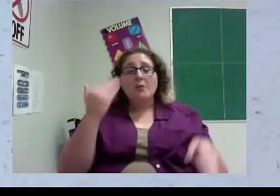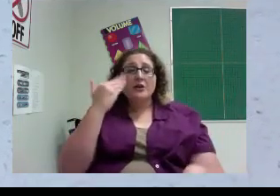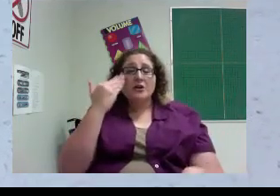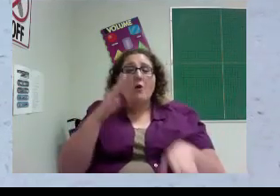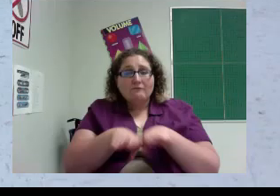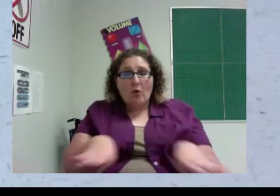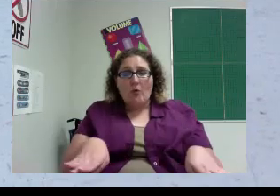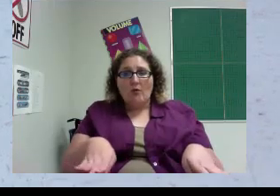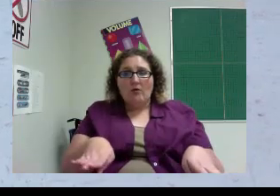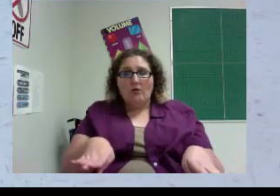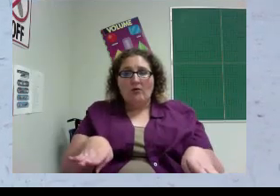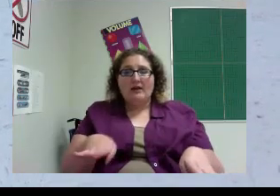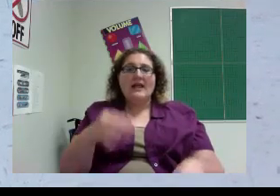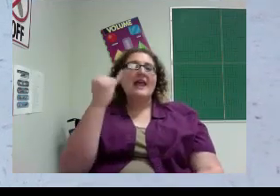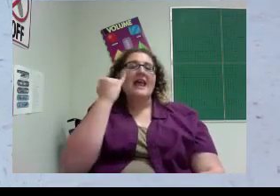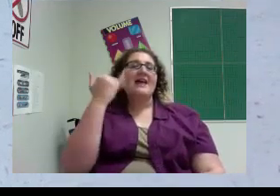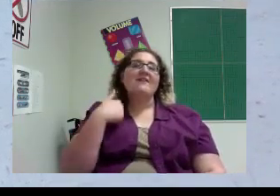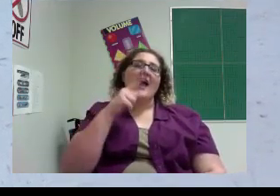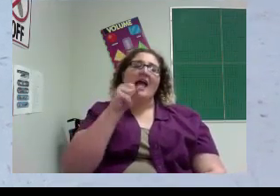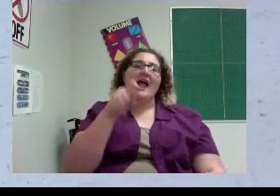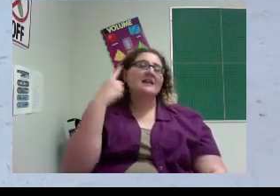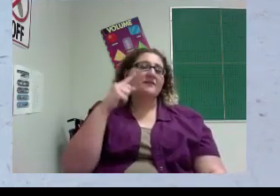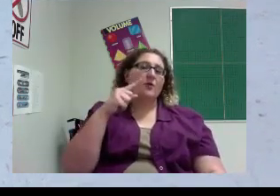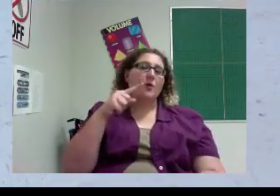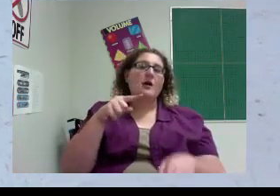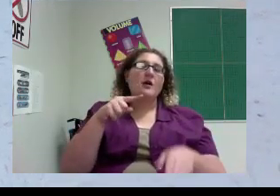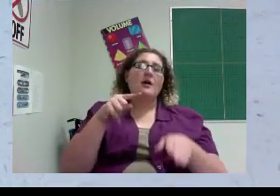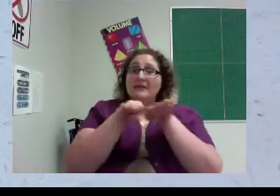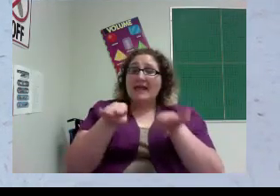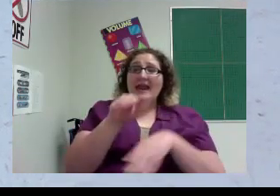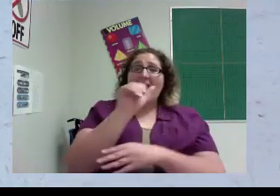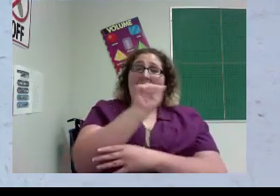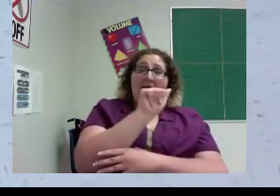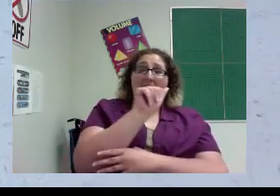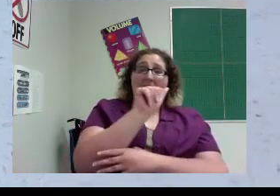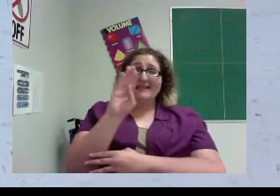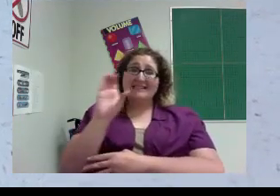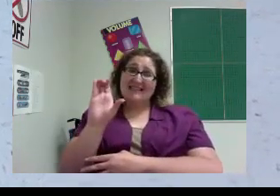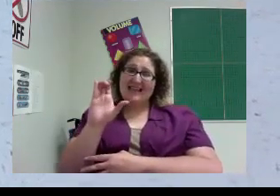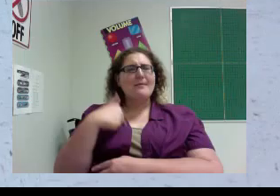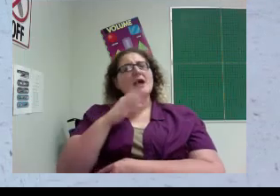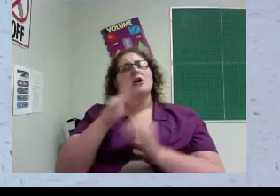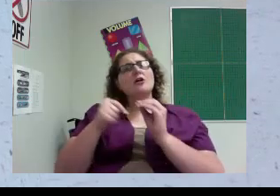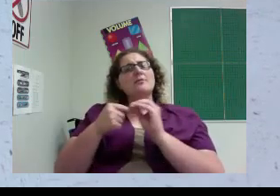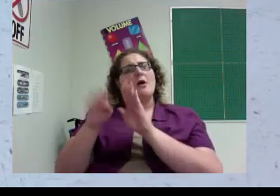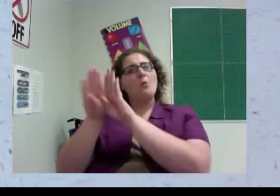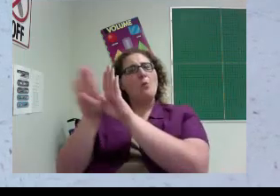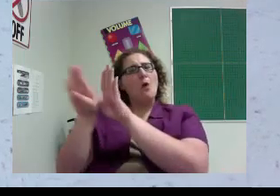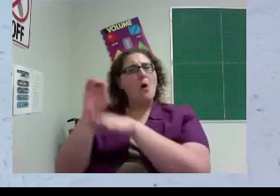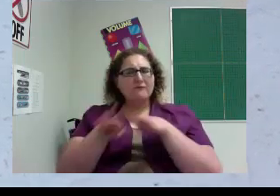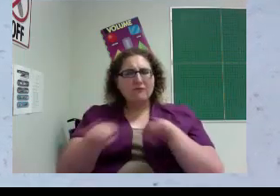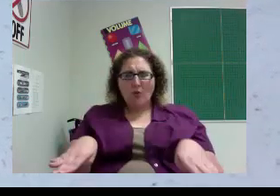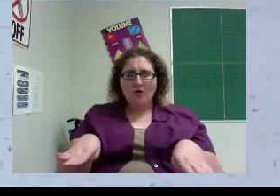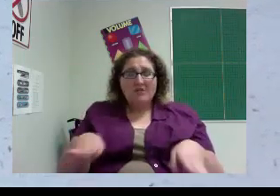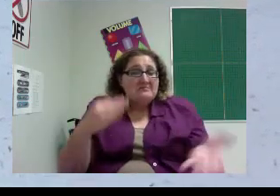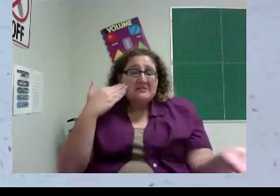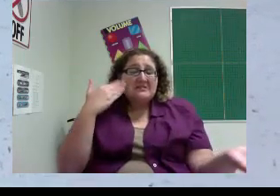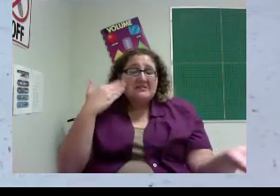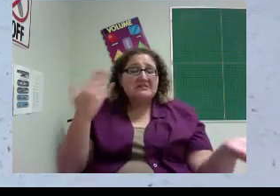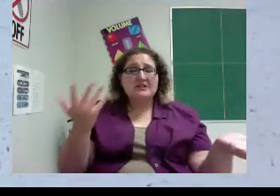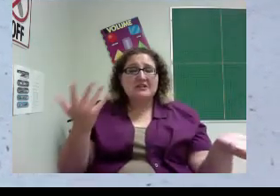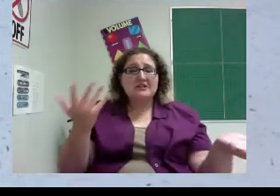floor or the wall? Well, again, we know that I'm talking about the floor. If I ask for plane ABC, am I talking about the floor or